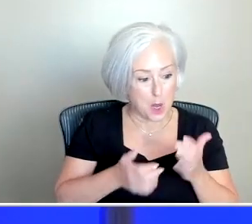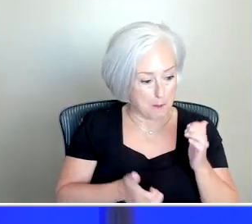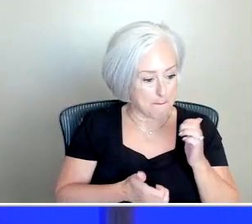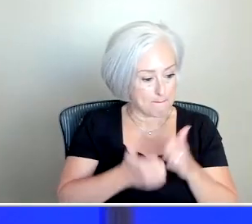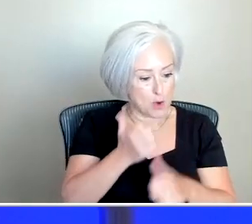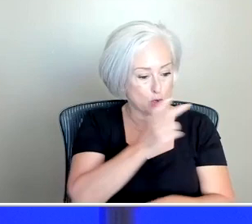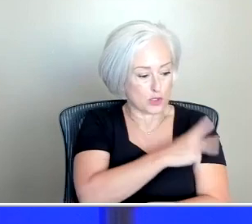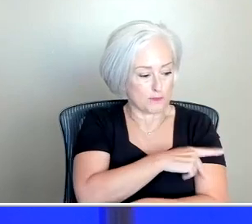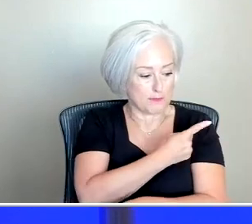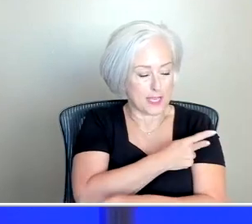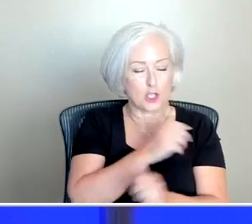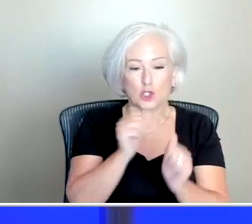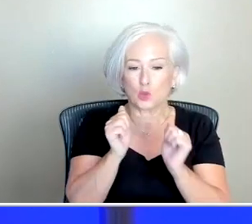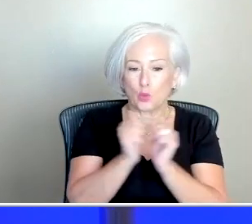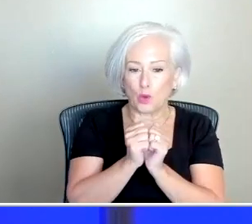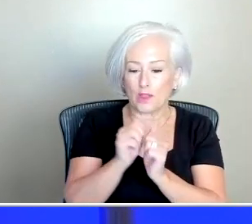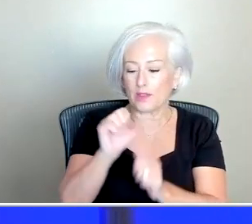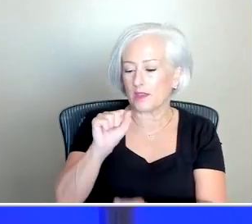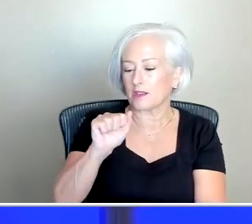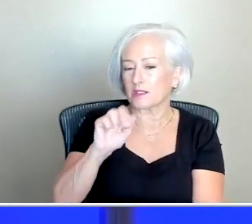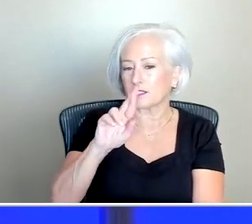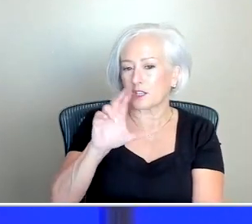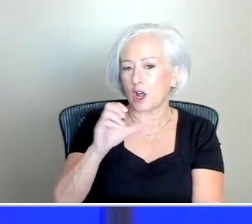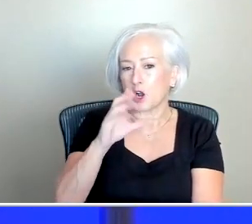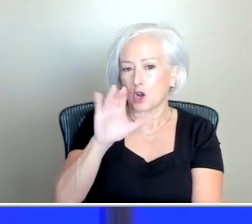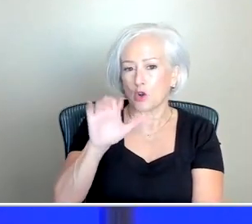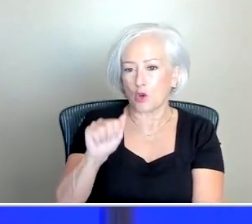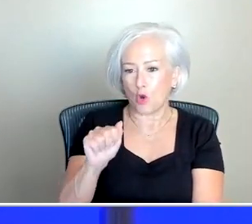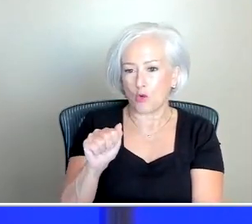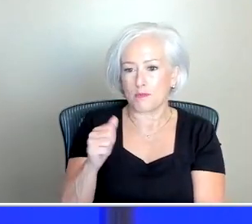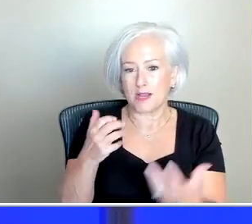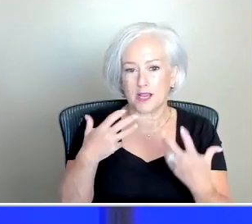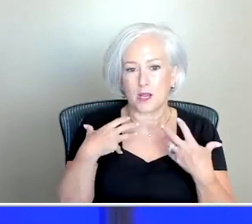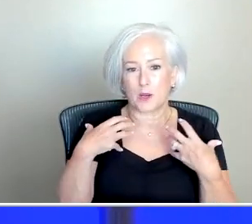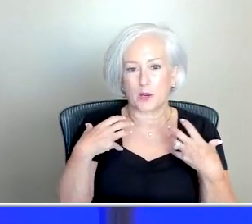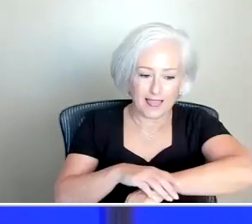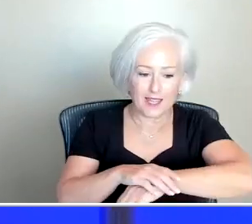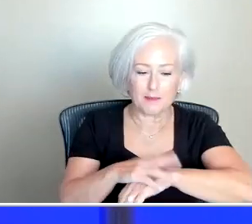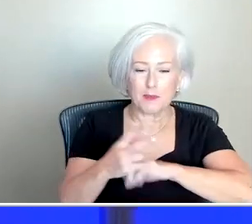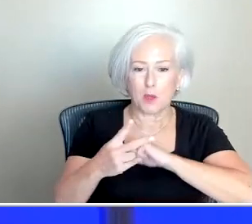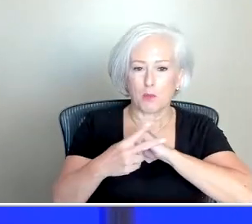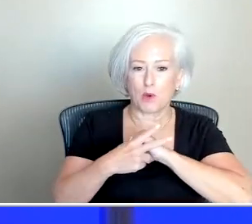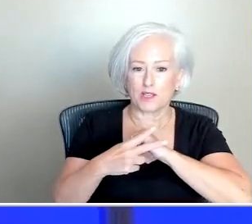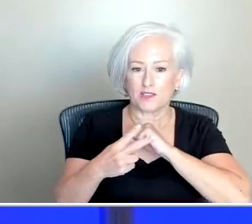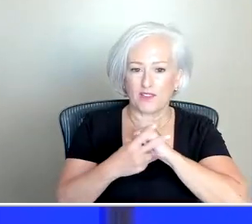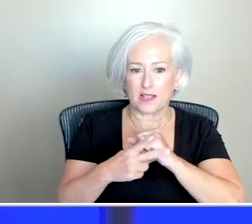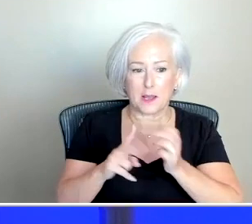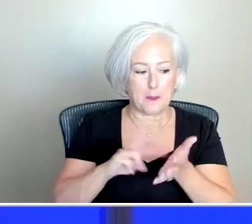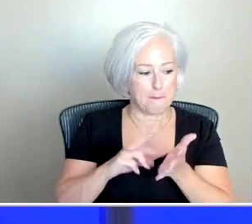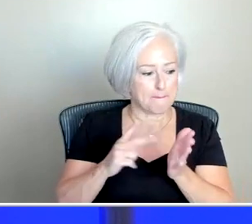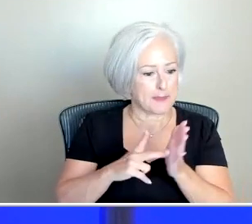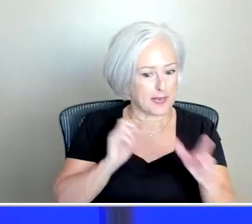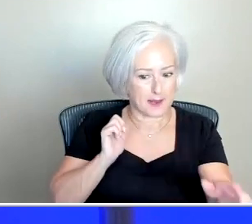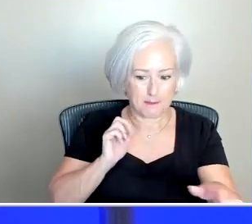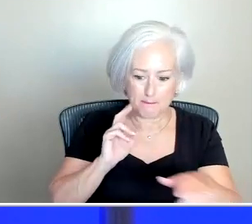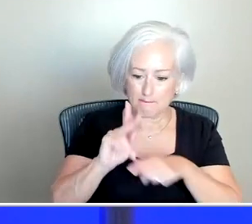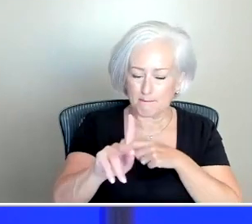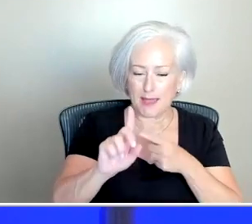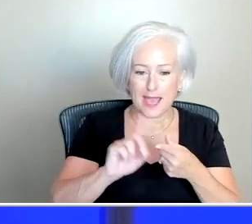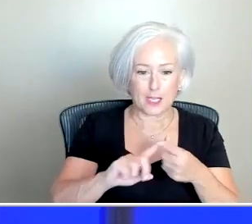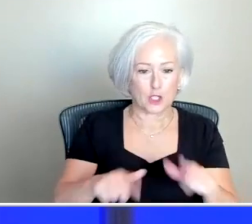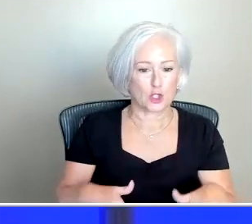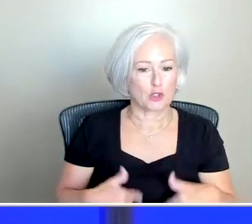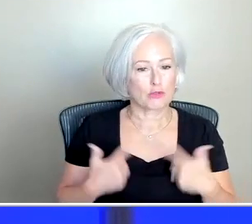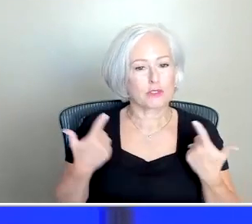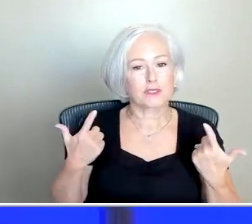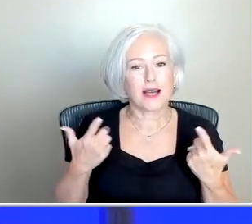we're doing so in a limb preservation mode, allowing them to get back to their lives. And at the 10 years, and